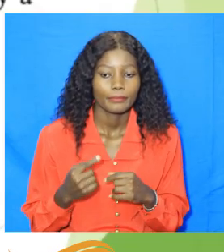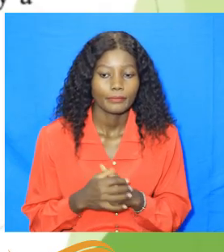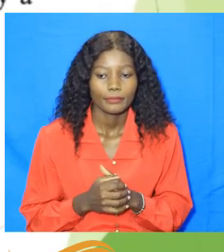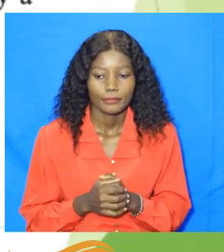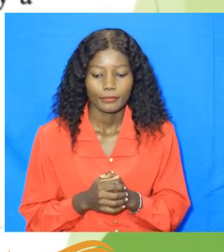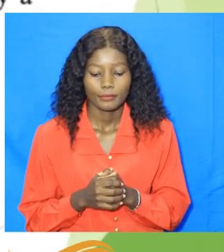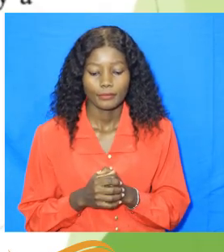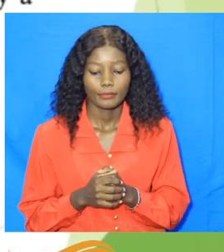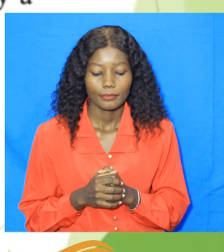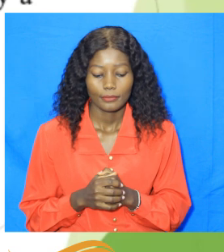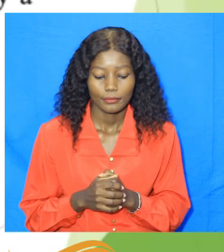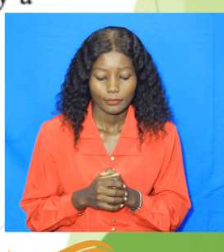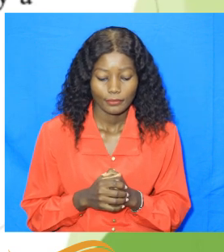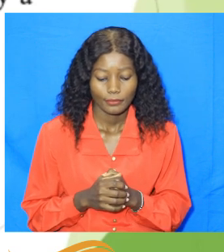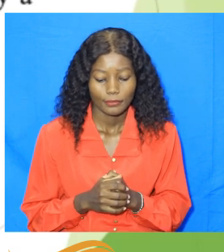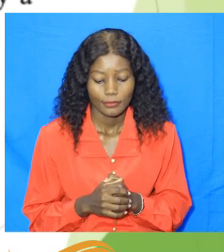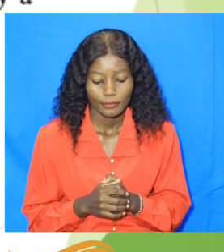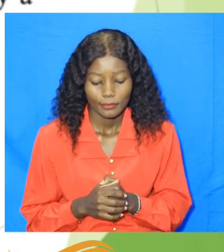Now you're getting me?